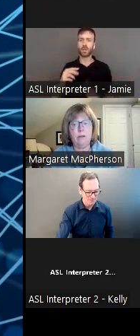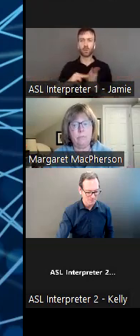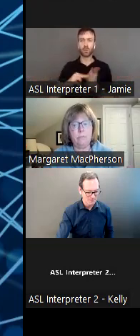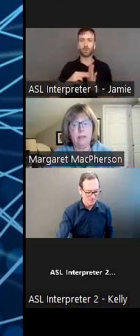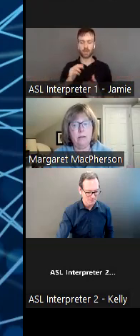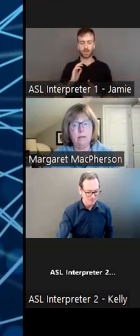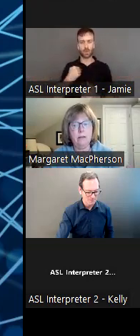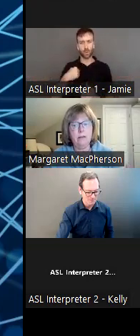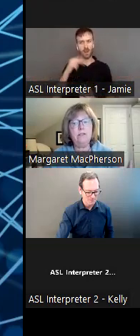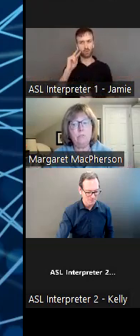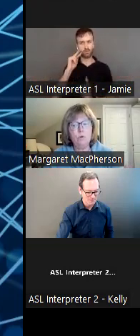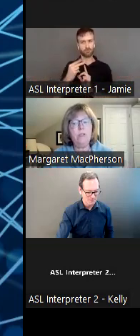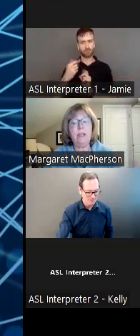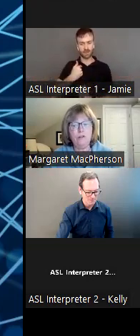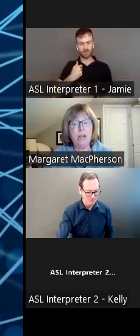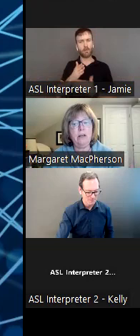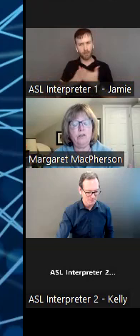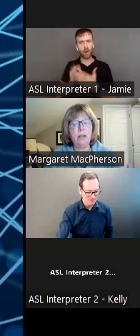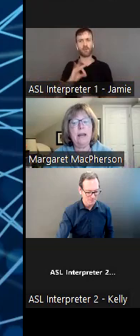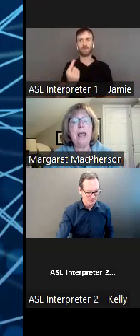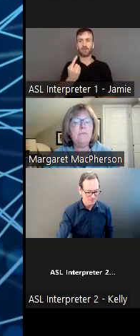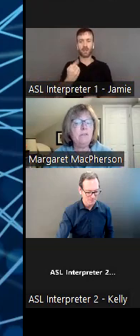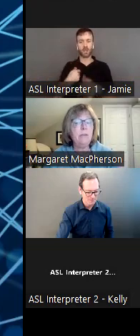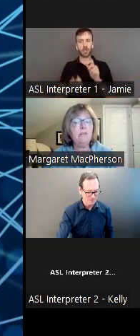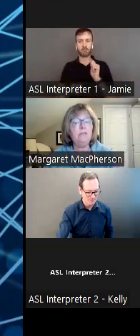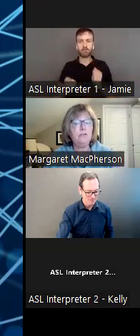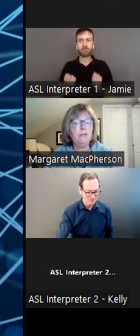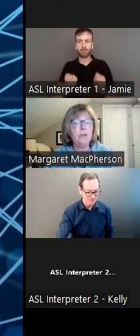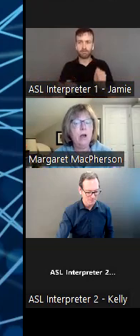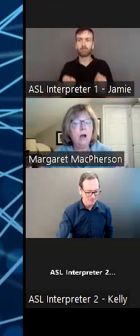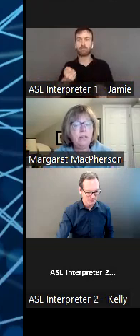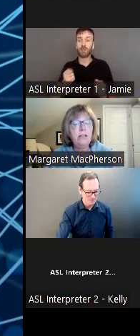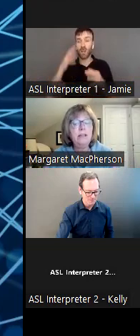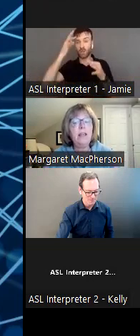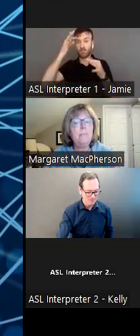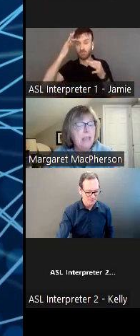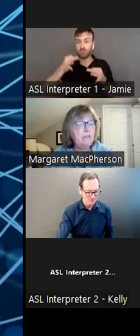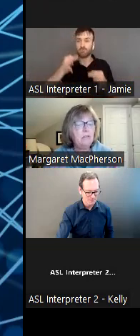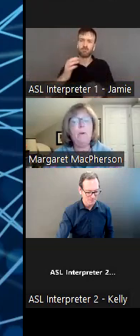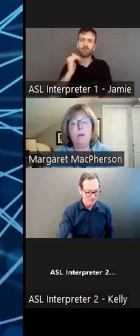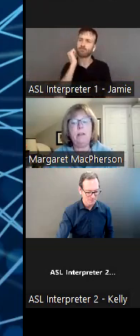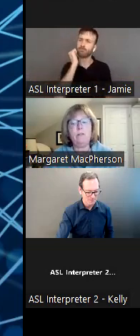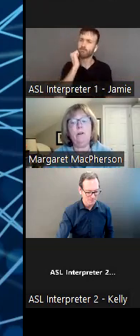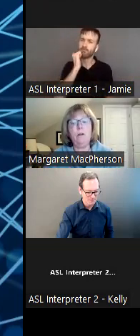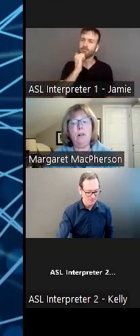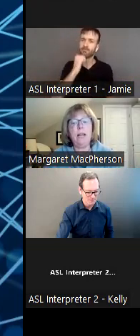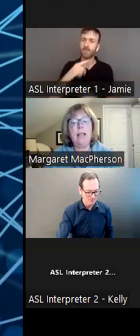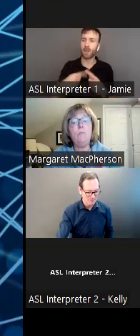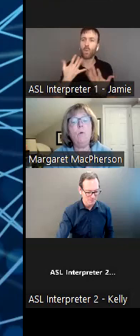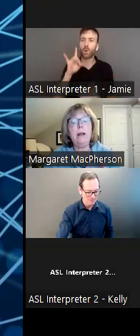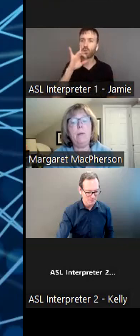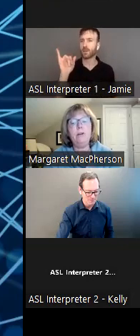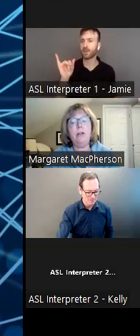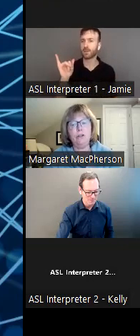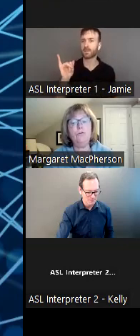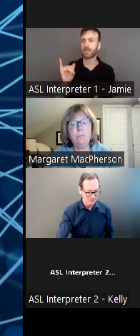of something that's moving and changing, and having to make decisions on a day-to-day basis about what that's going to look like and